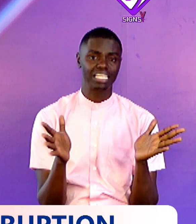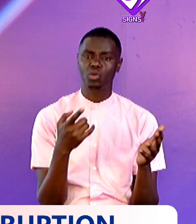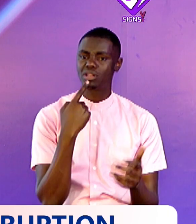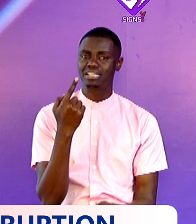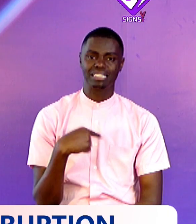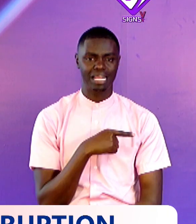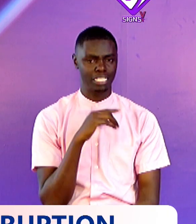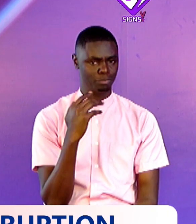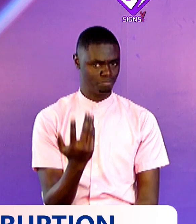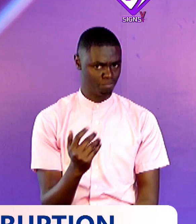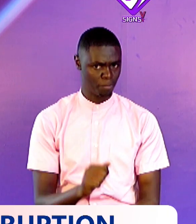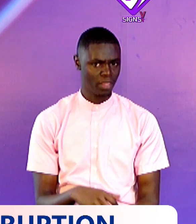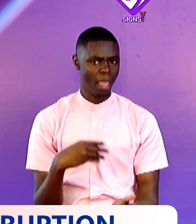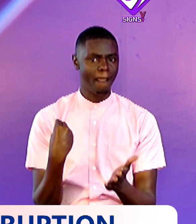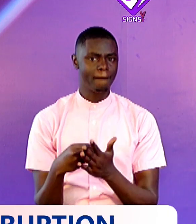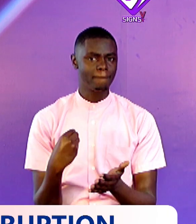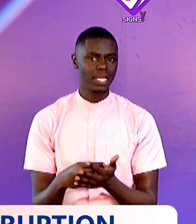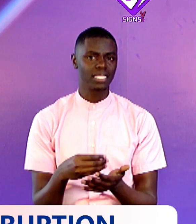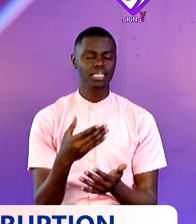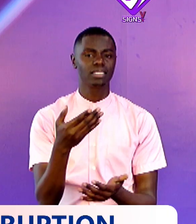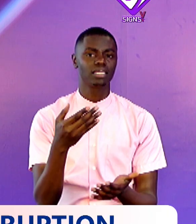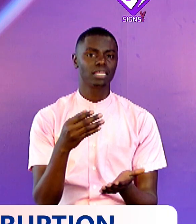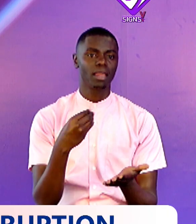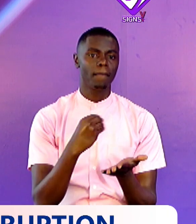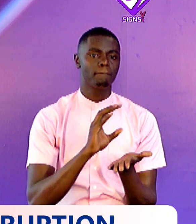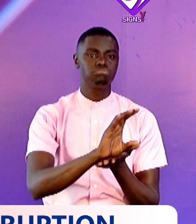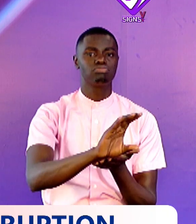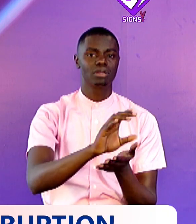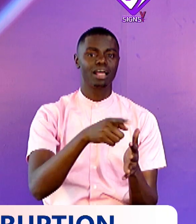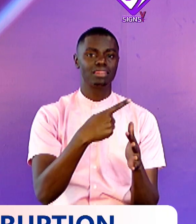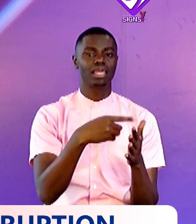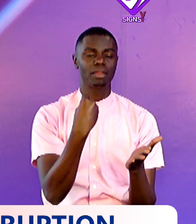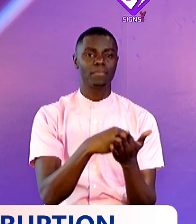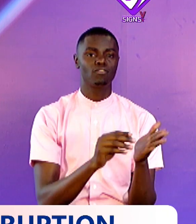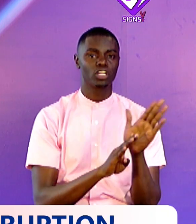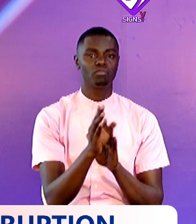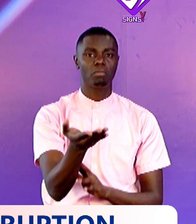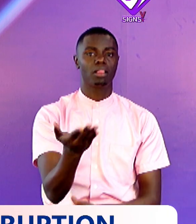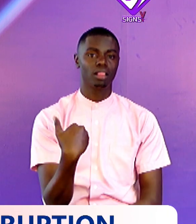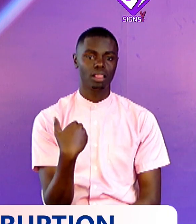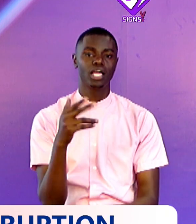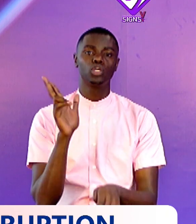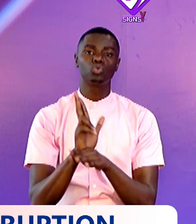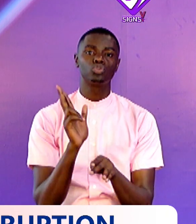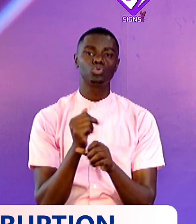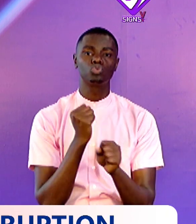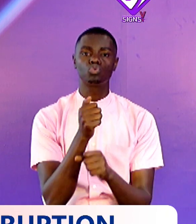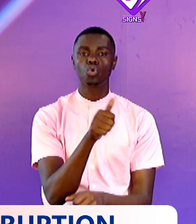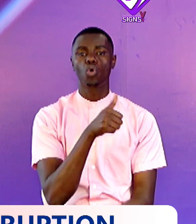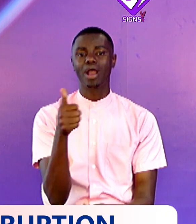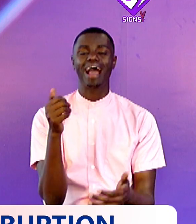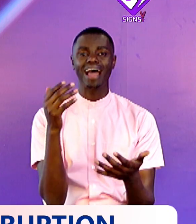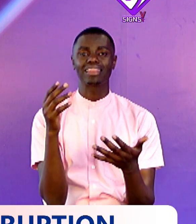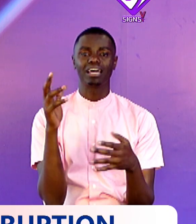us that Yes. money was returned, or money for development was used to do other